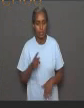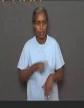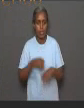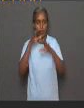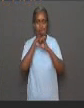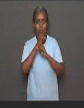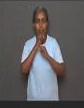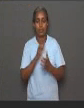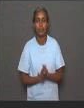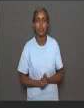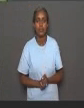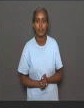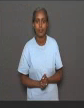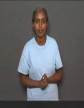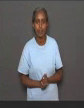Time's up.